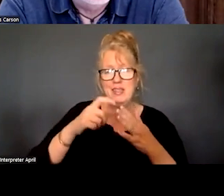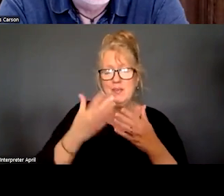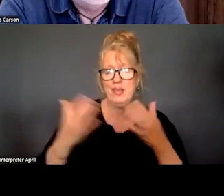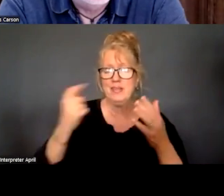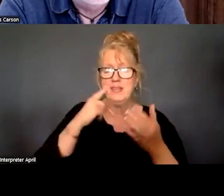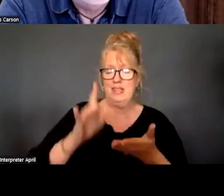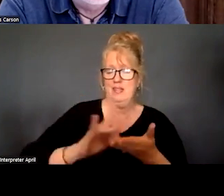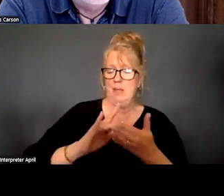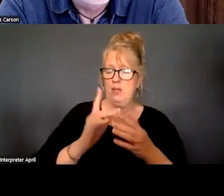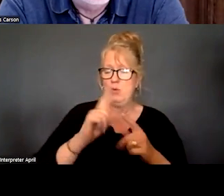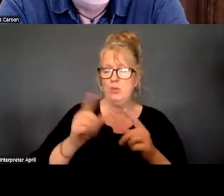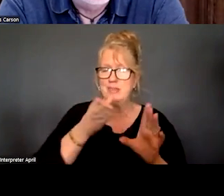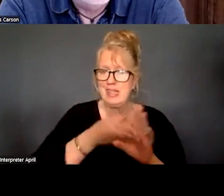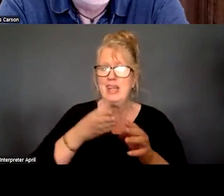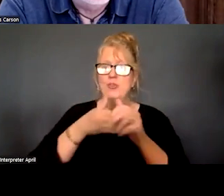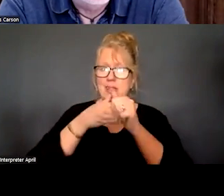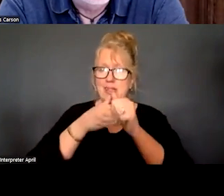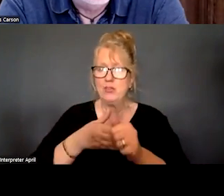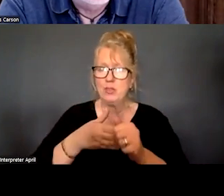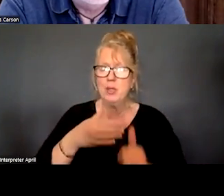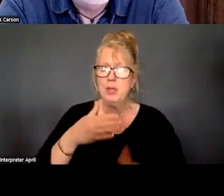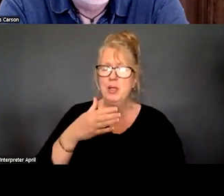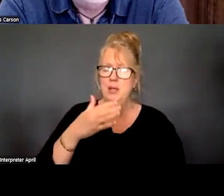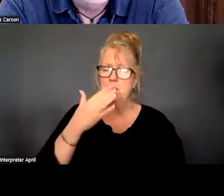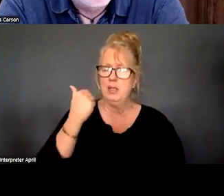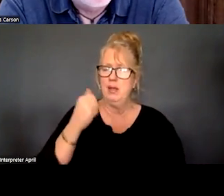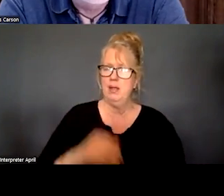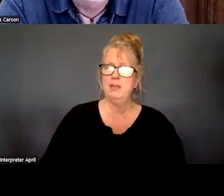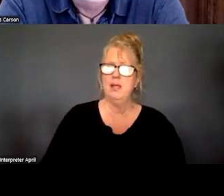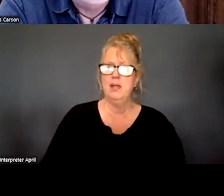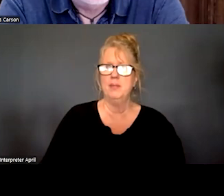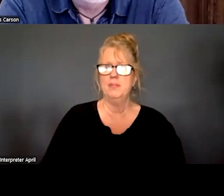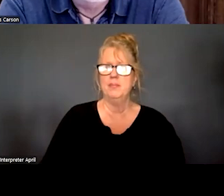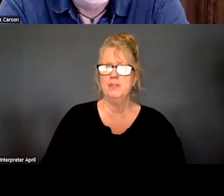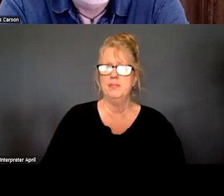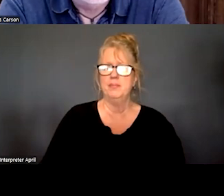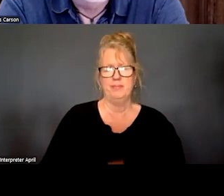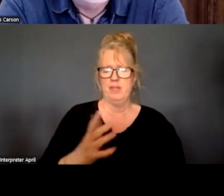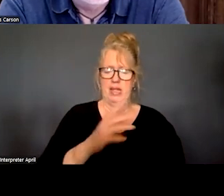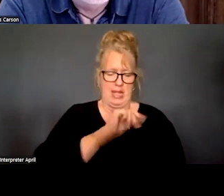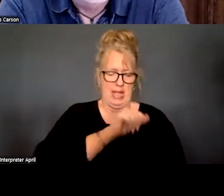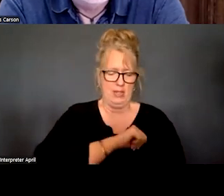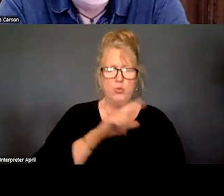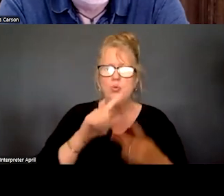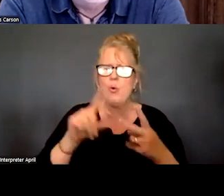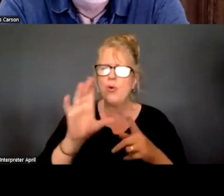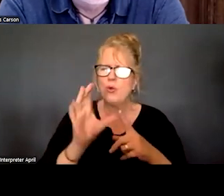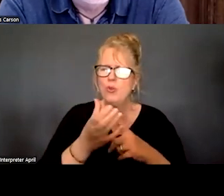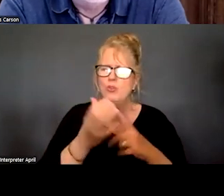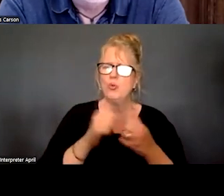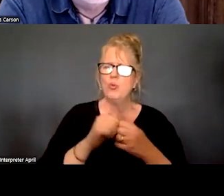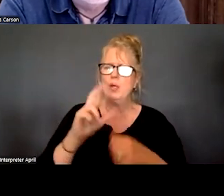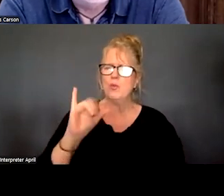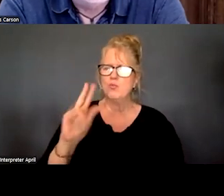medical psychiatric leadership, because there is a little bit of a different attitude or culture around risk